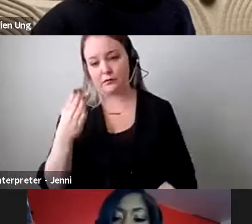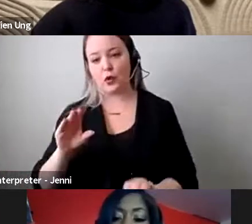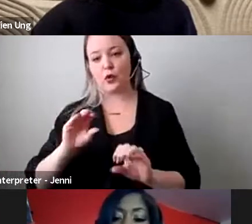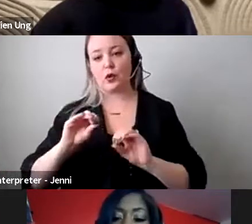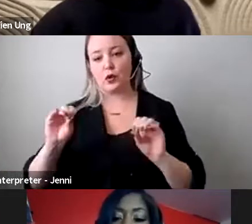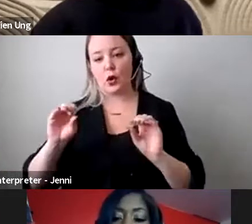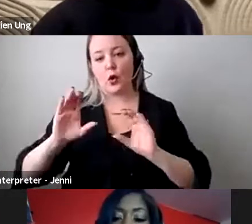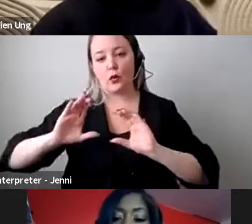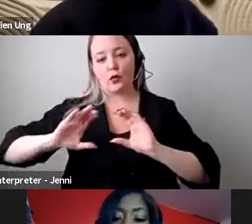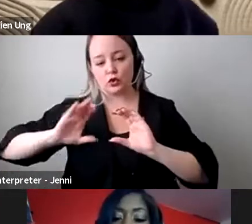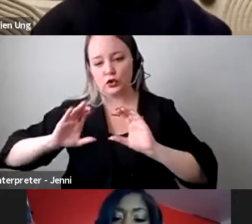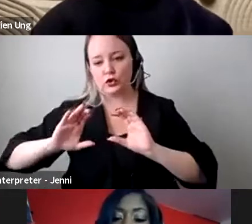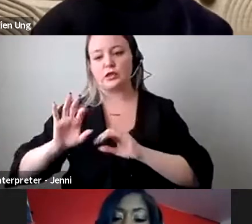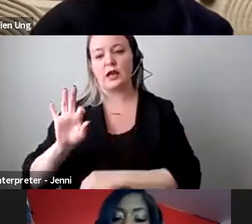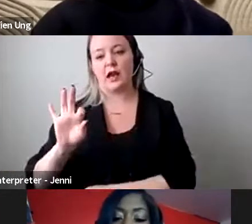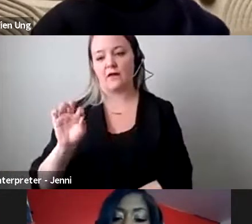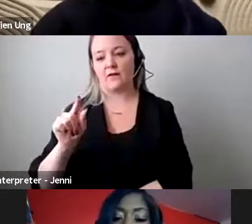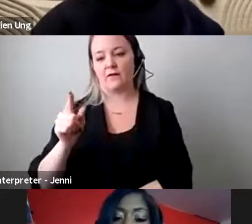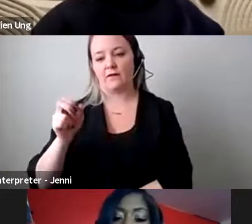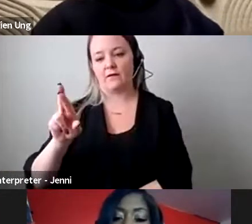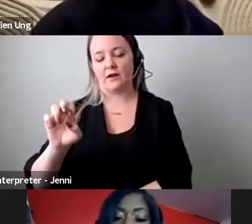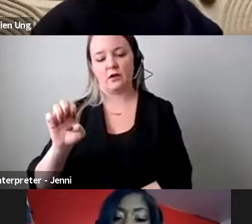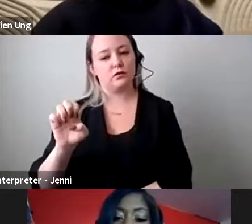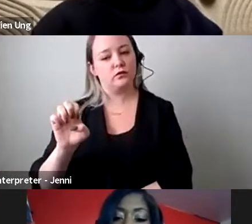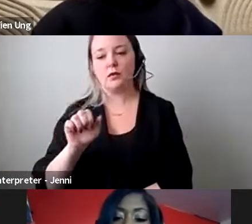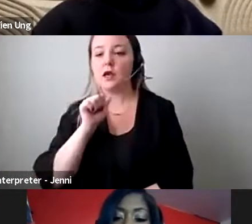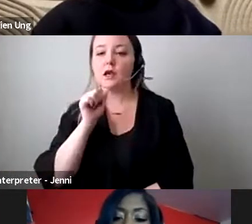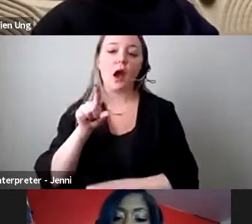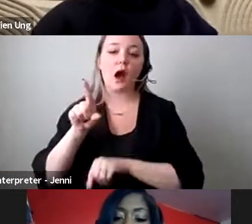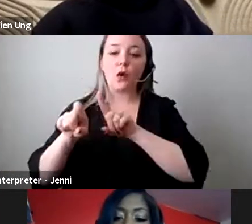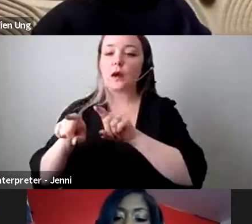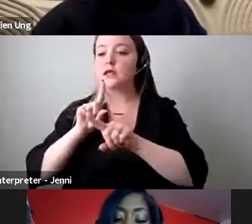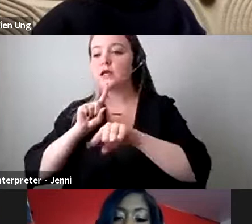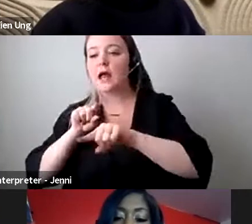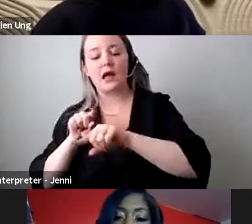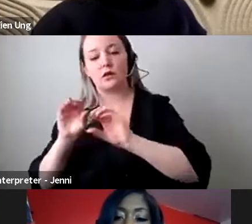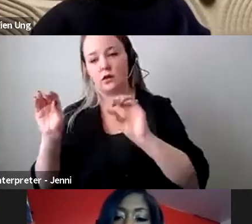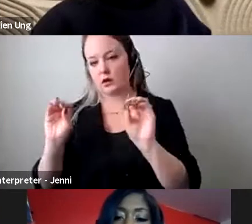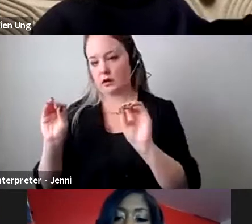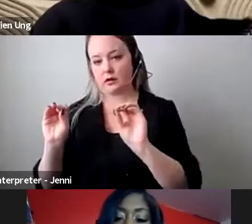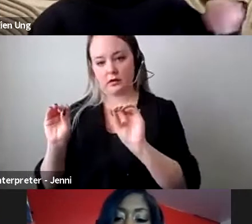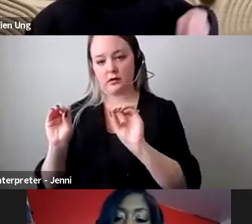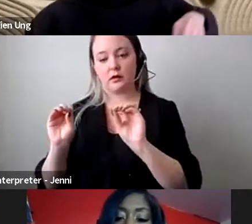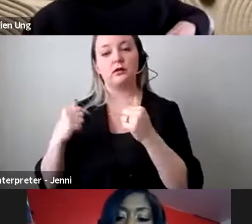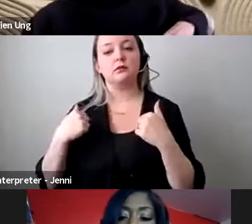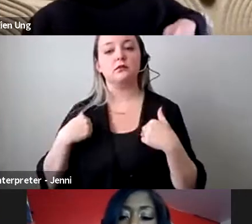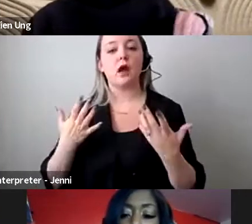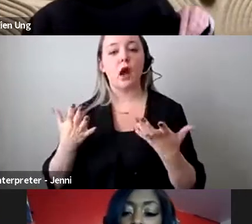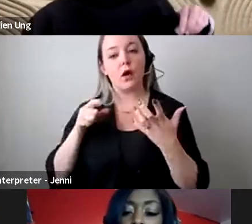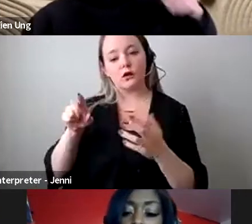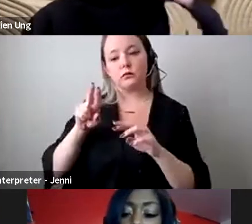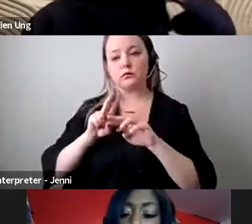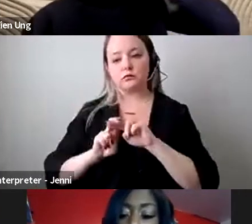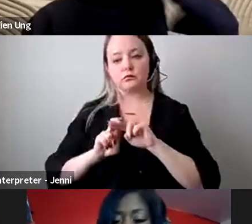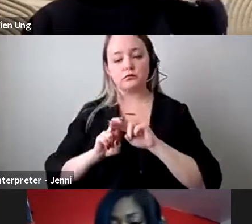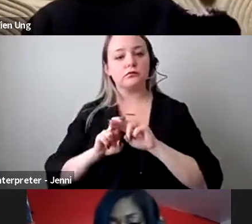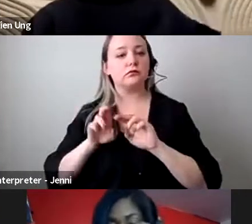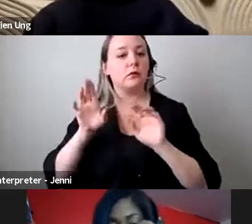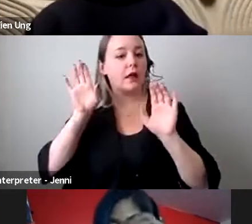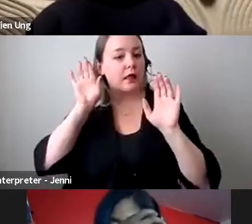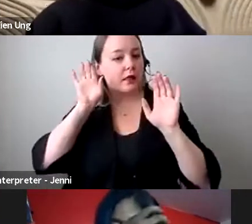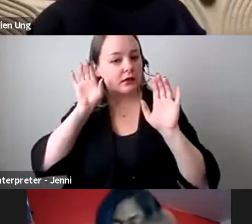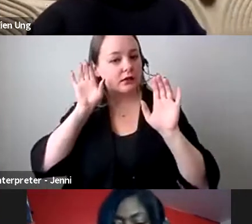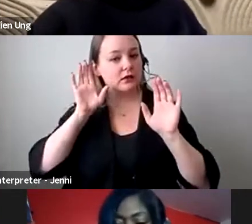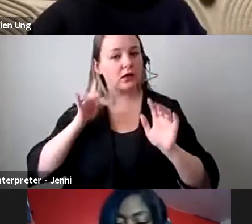function. This is not a Q&A type of event. So I want to encourage you to listen, to get